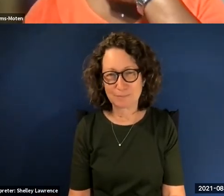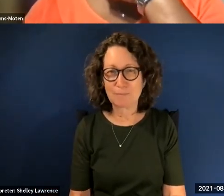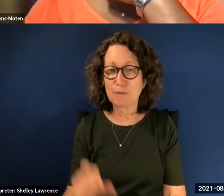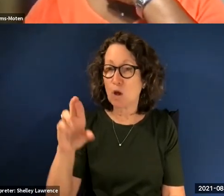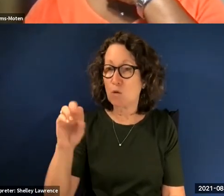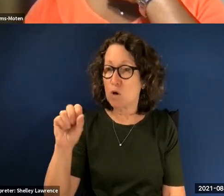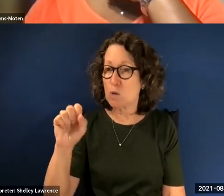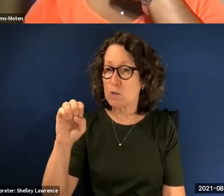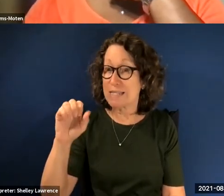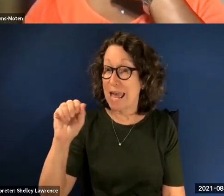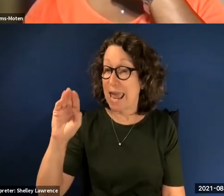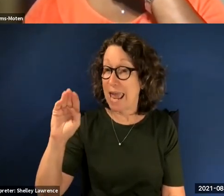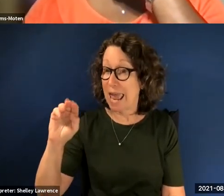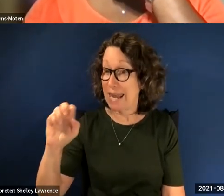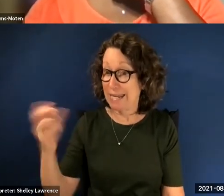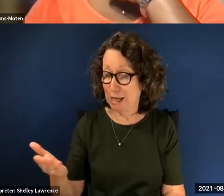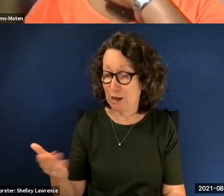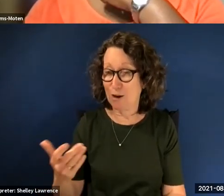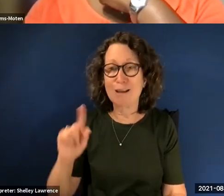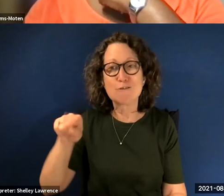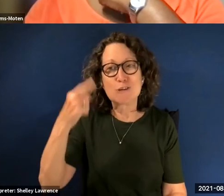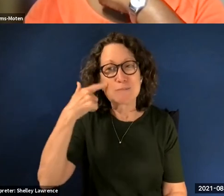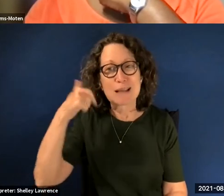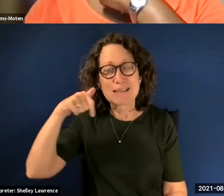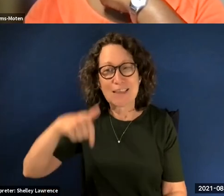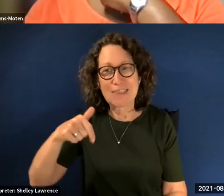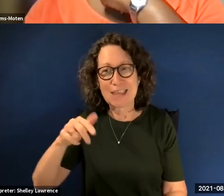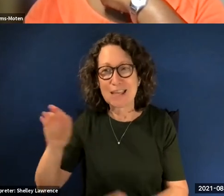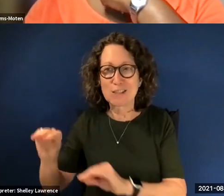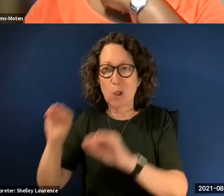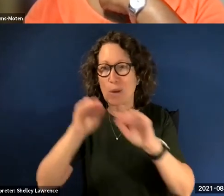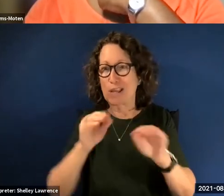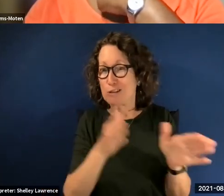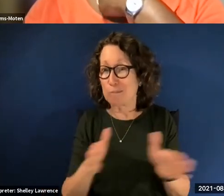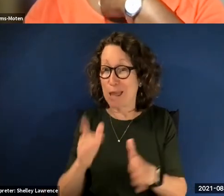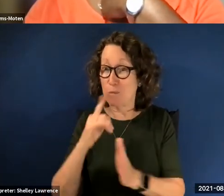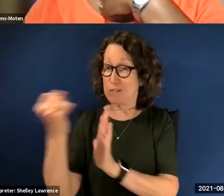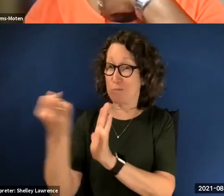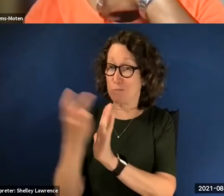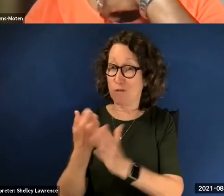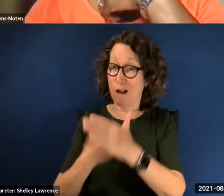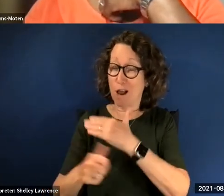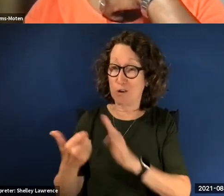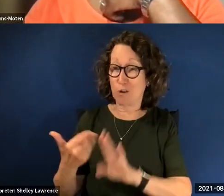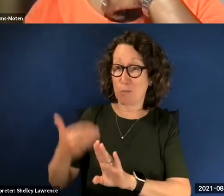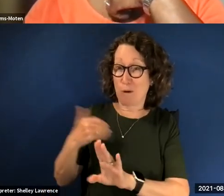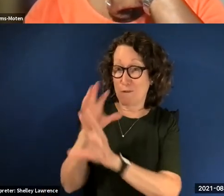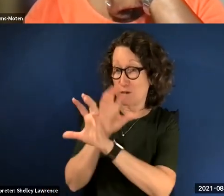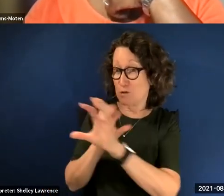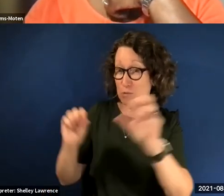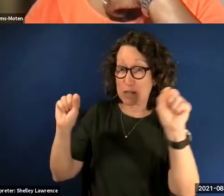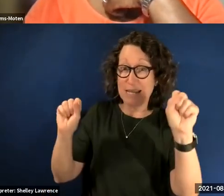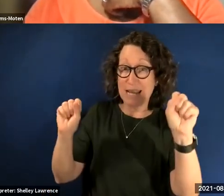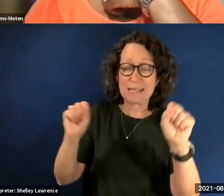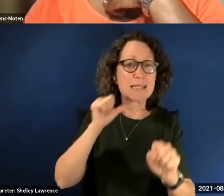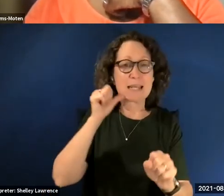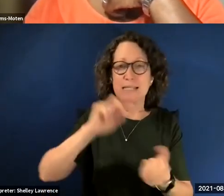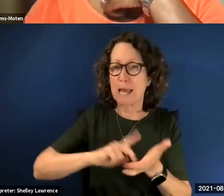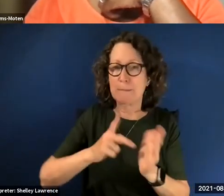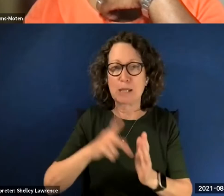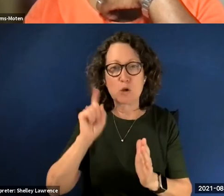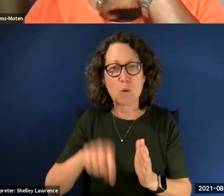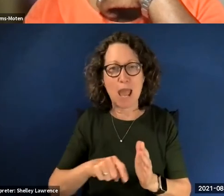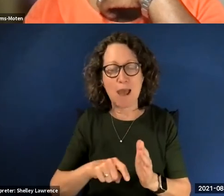Roseanne Crawford here. Just because this relocation plan was approved under the prior superintendent doesn't mean you have